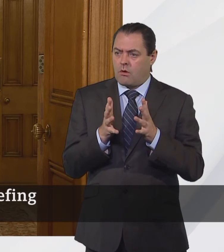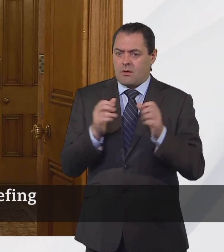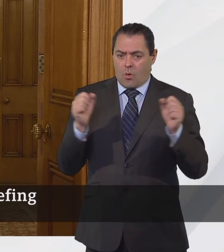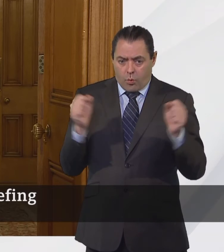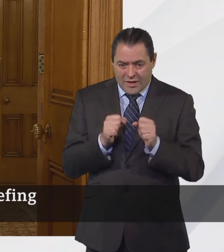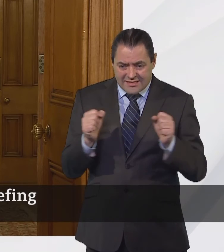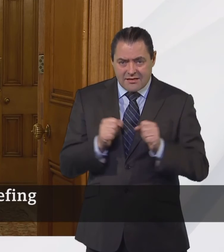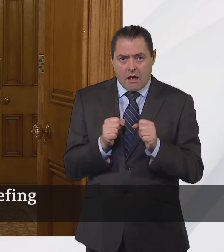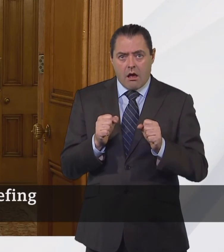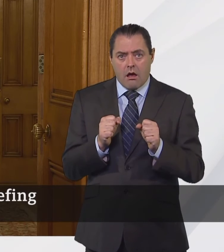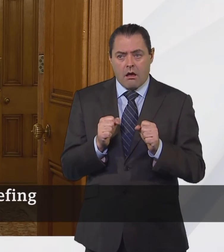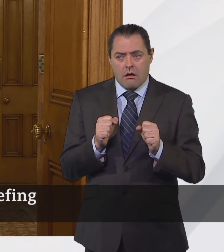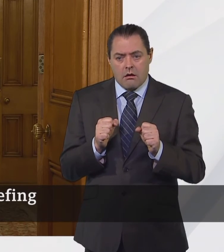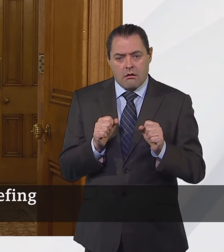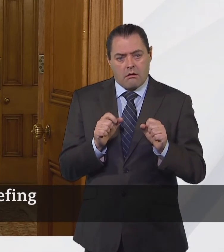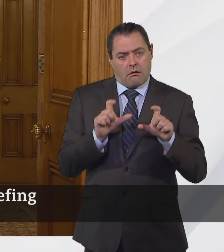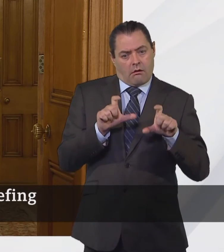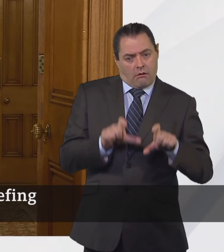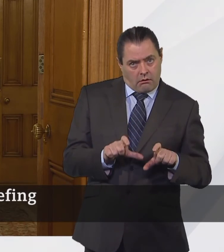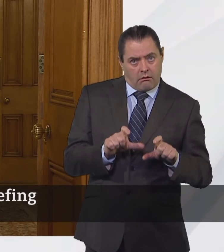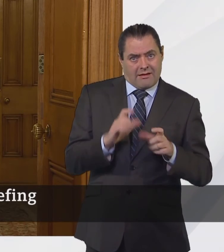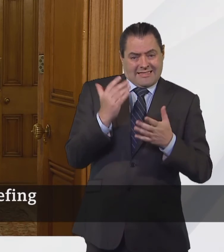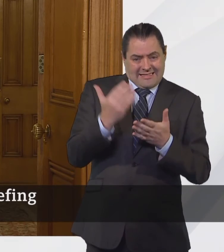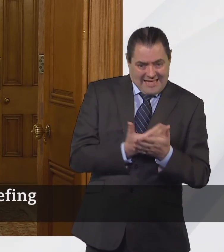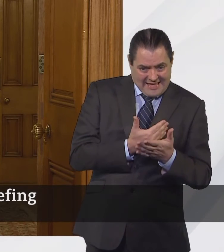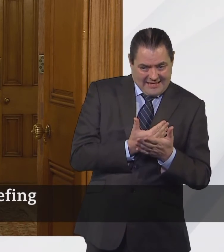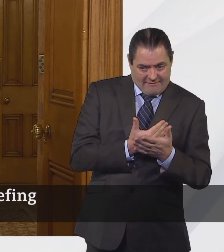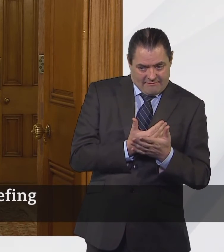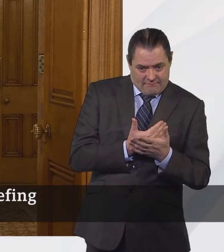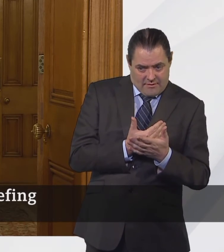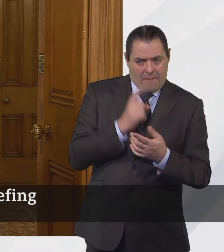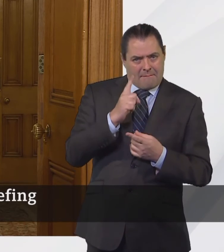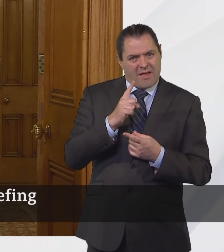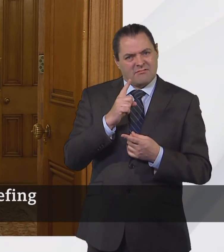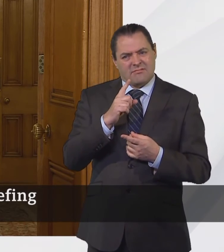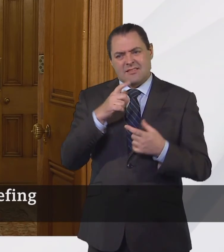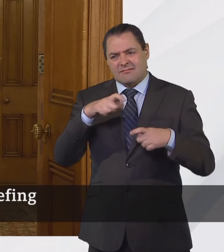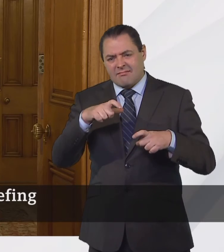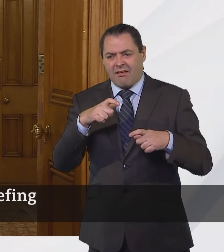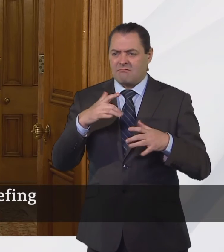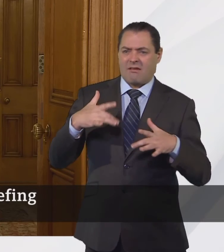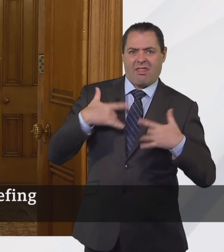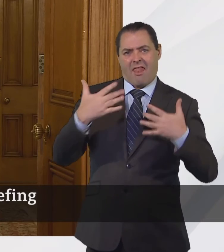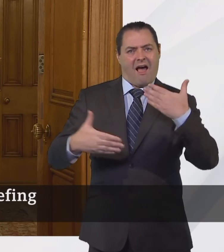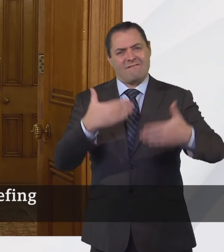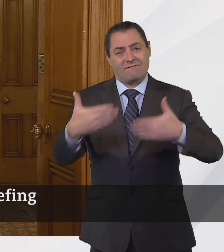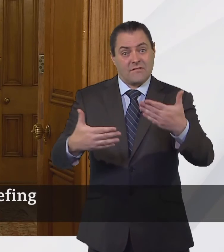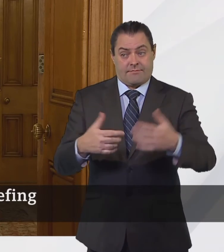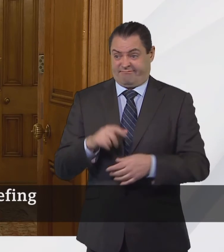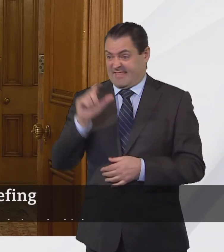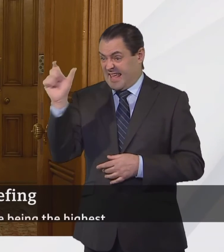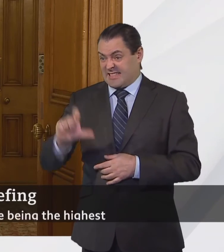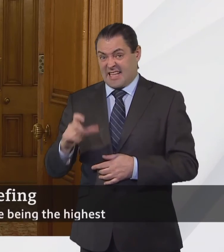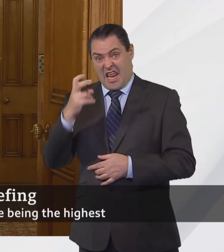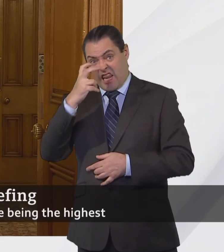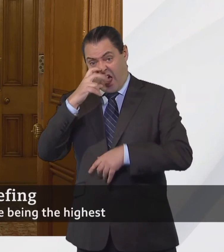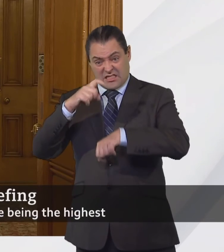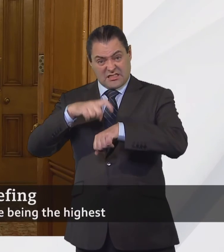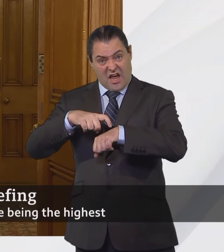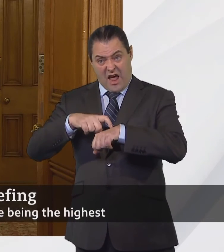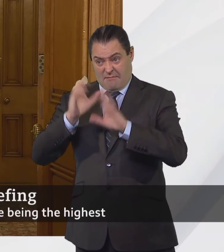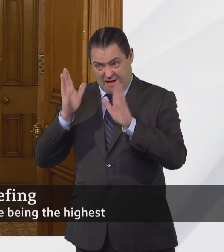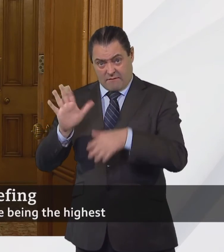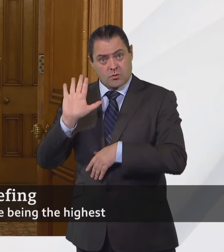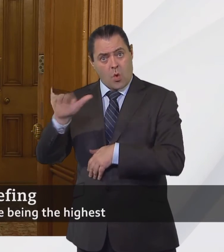In Italy, there's a nightly curfew. In Germany, hospitality will remain closed until the 20th of